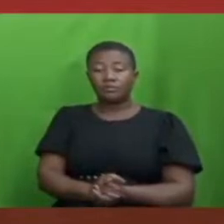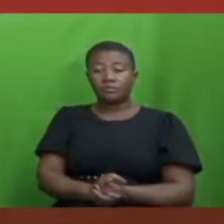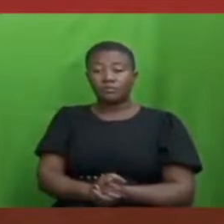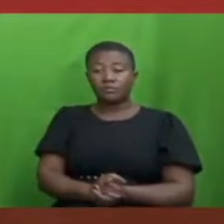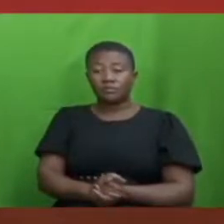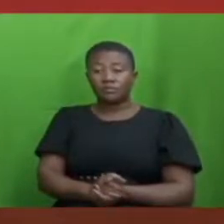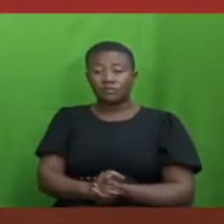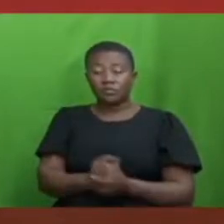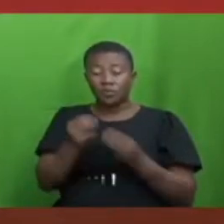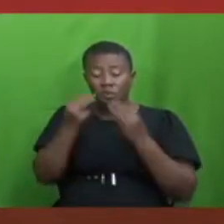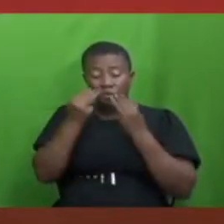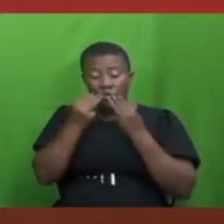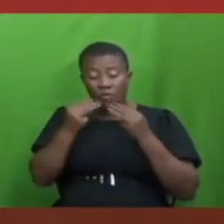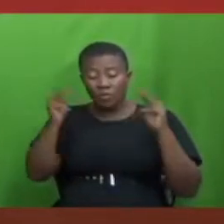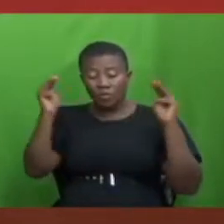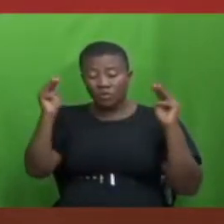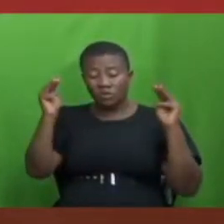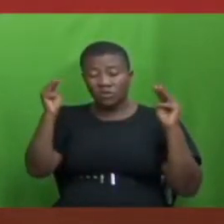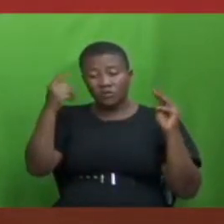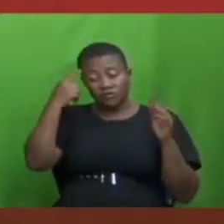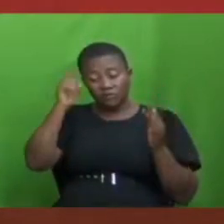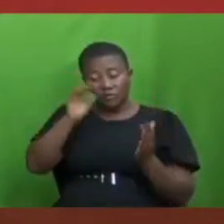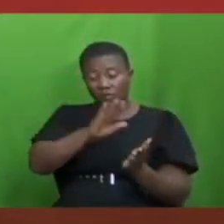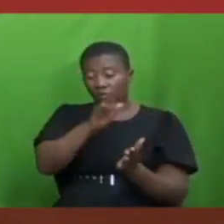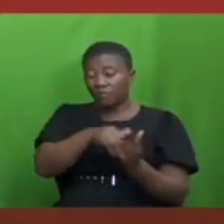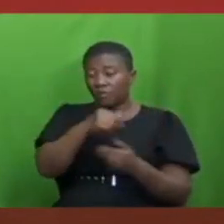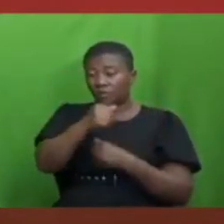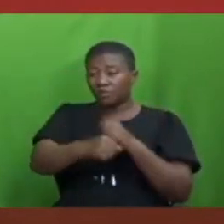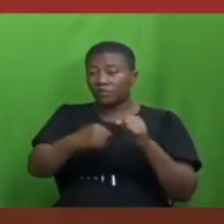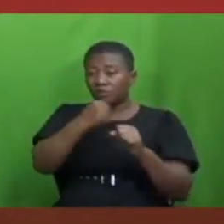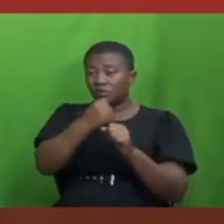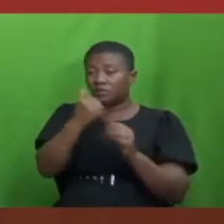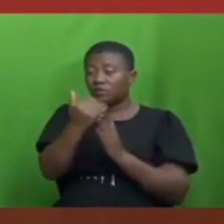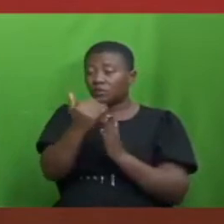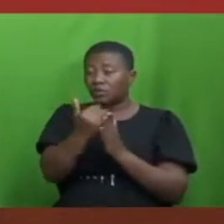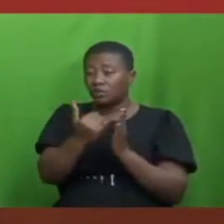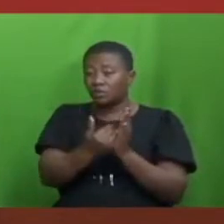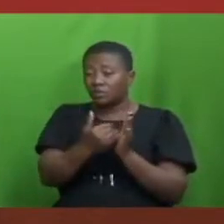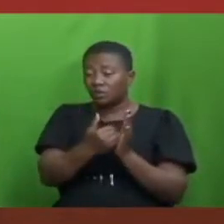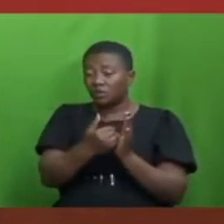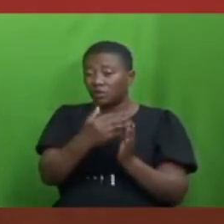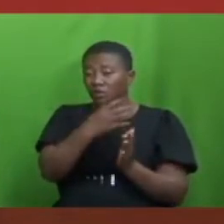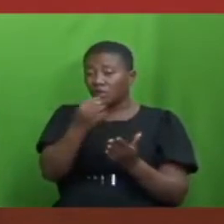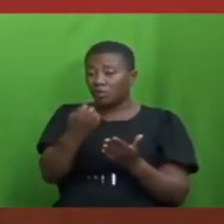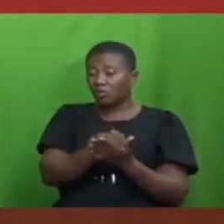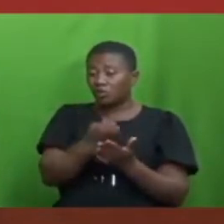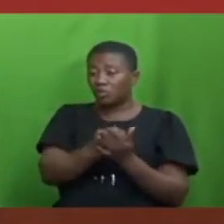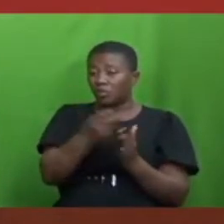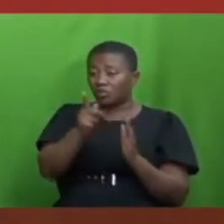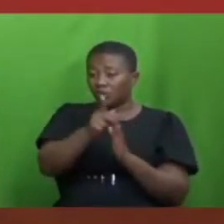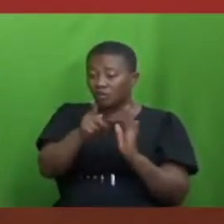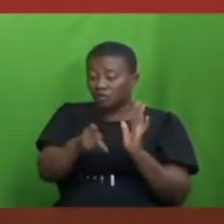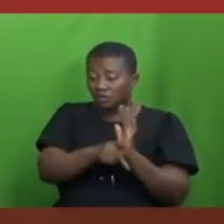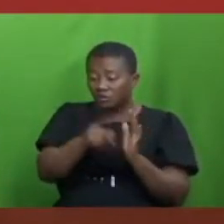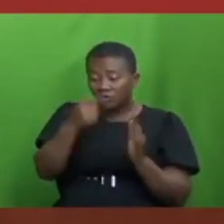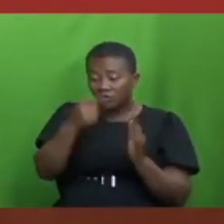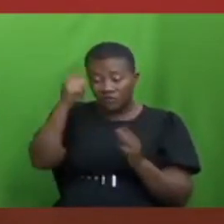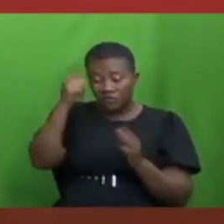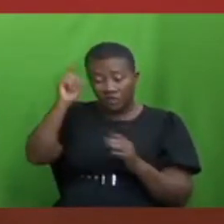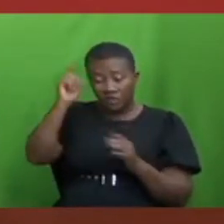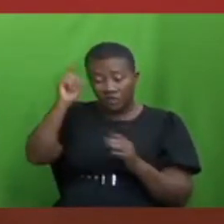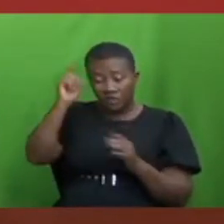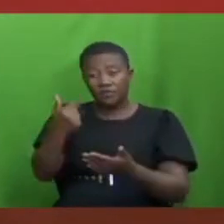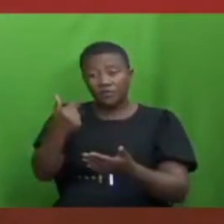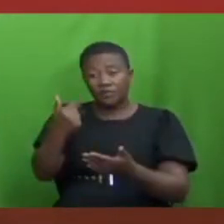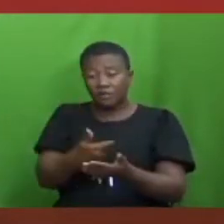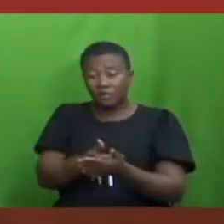submit the media review of the budget statement and economic policy of the government of Ghana for